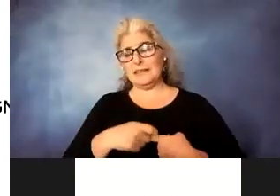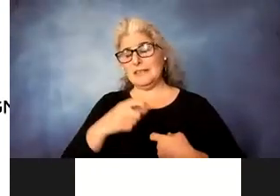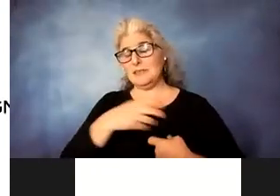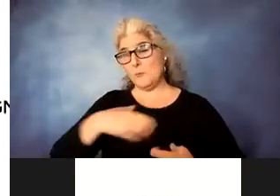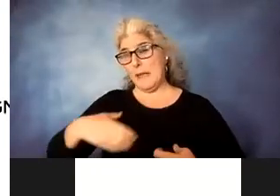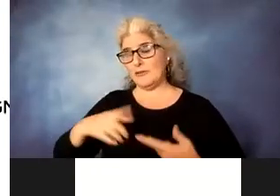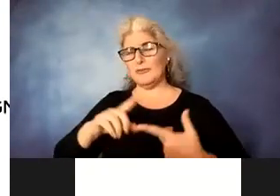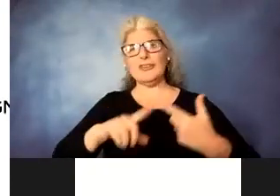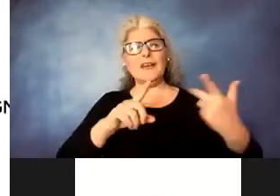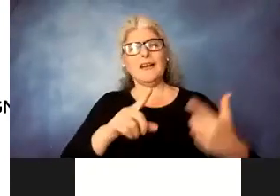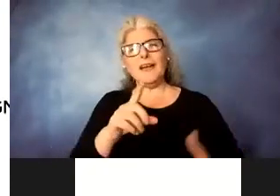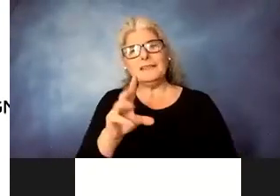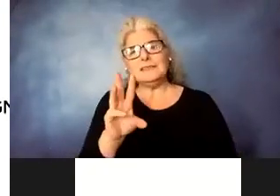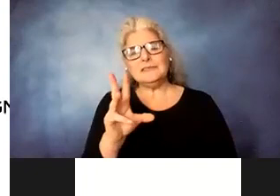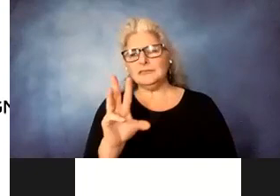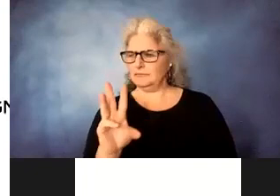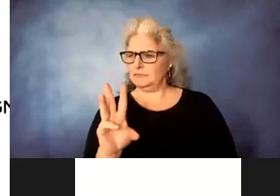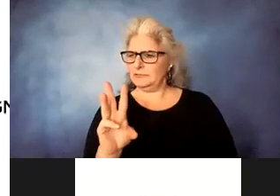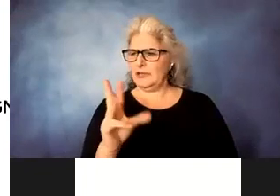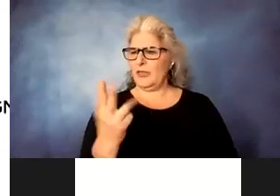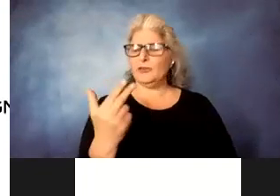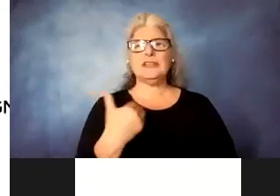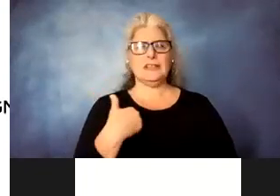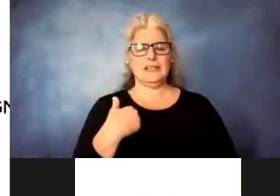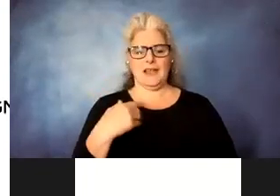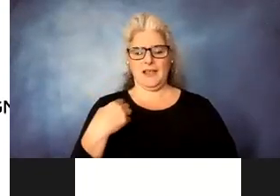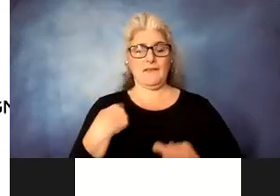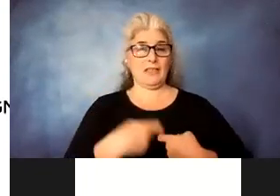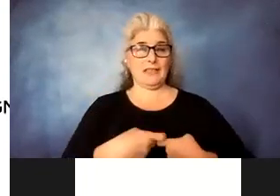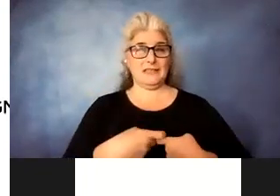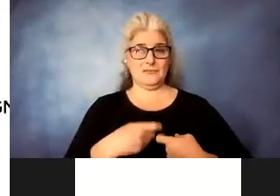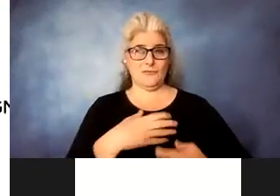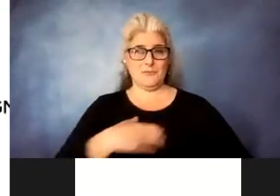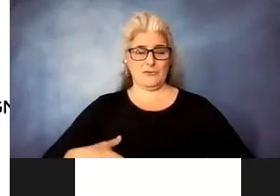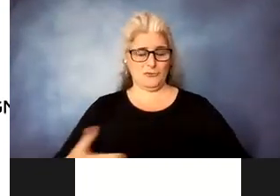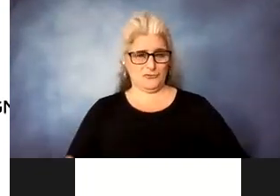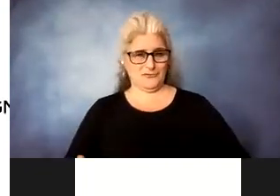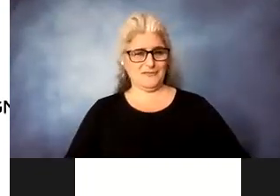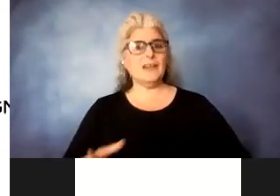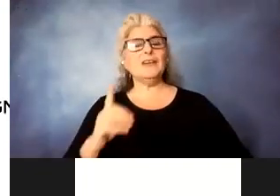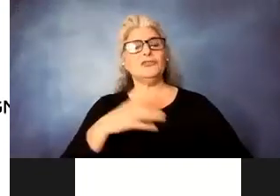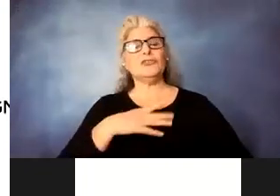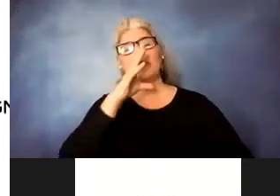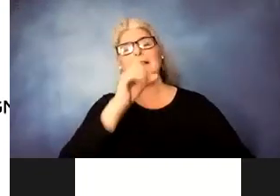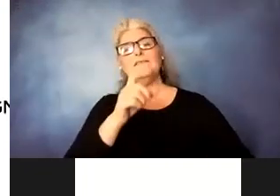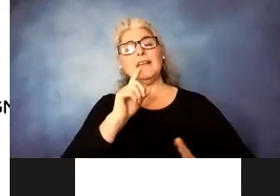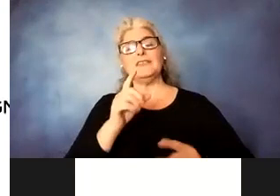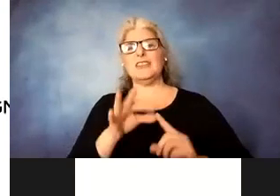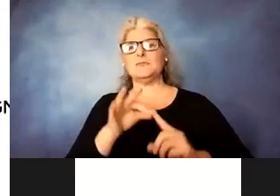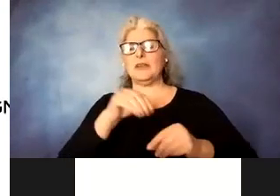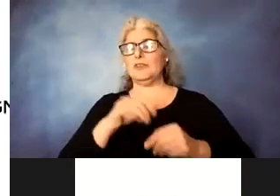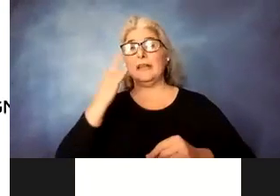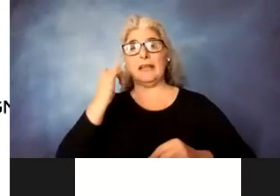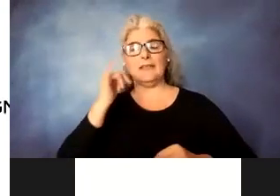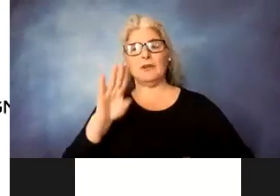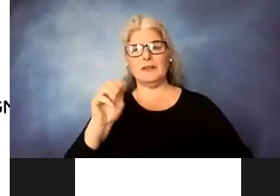So what they've found in, especially the cities in the Bay Area of California that